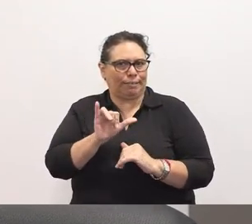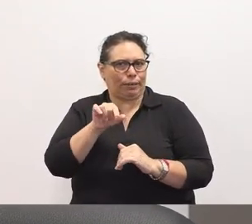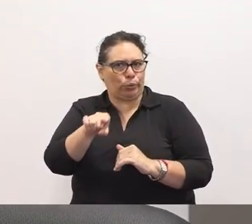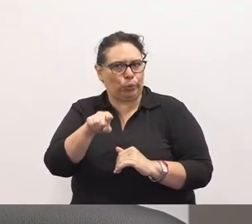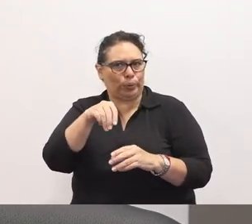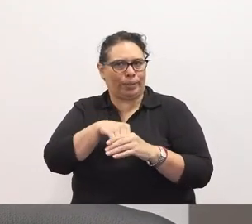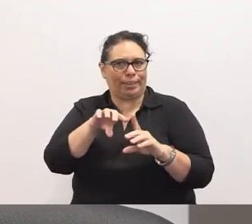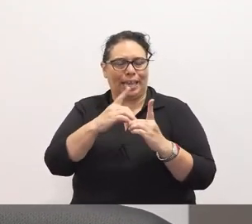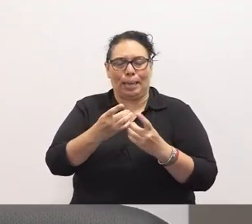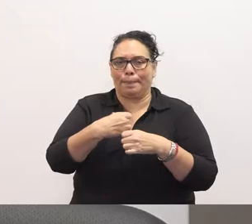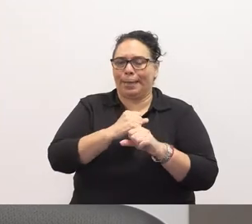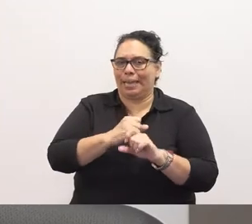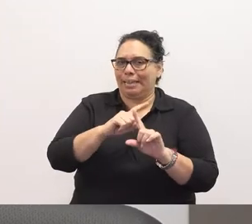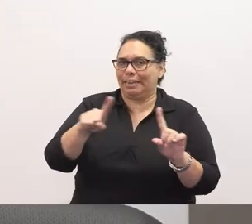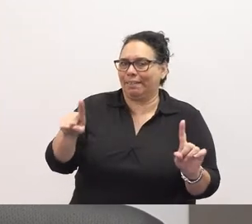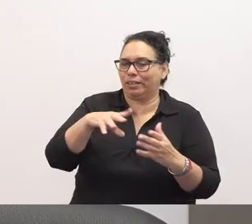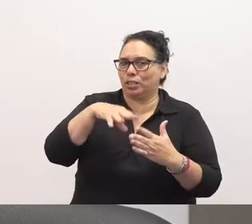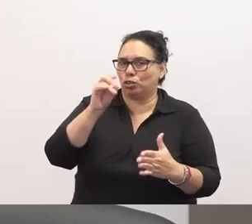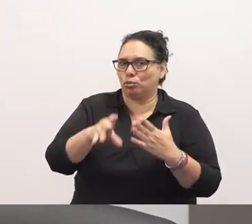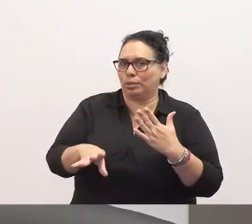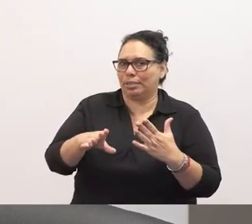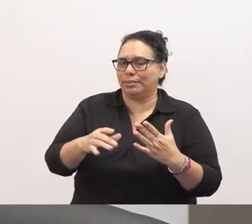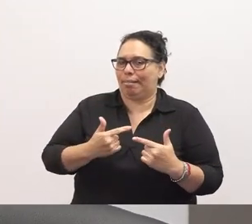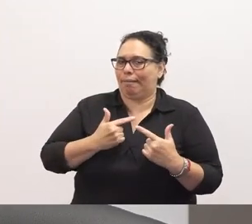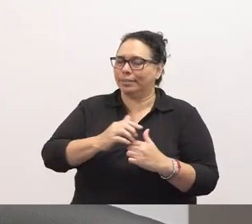that really make a difference in students' lives.